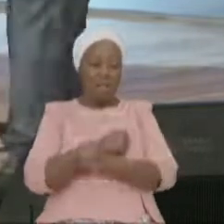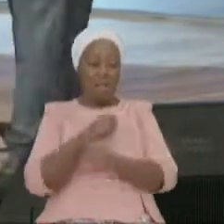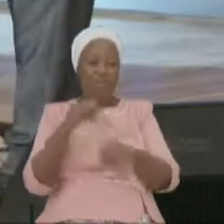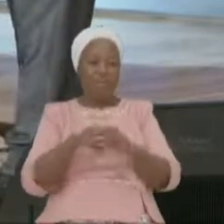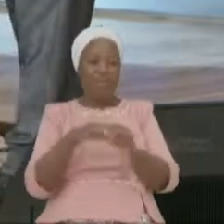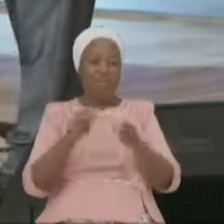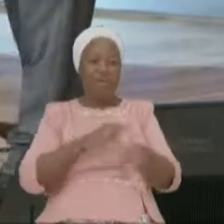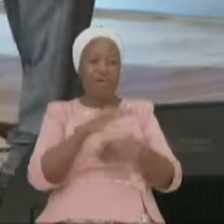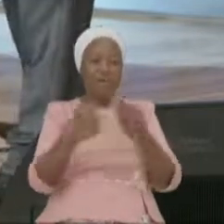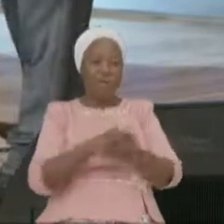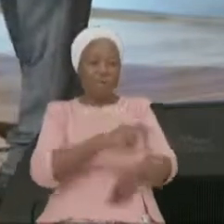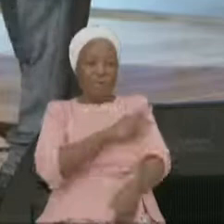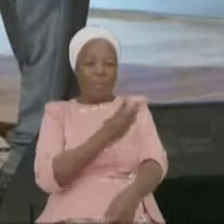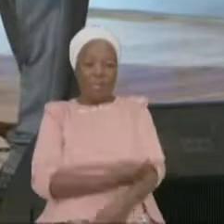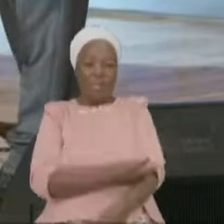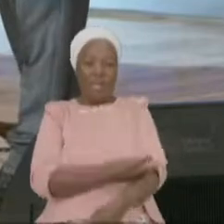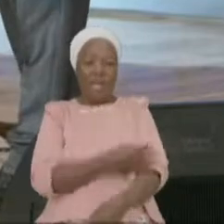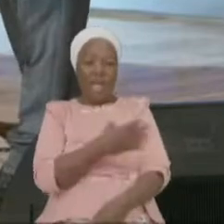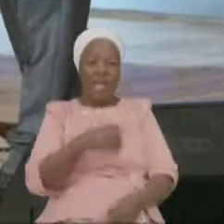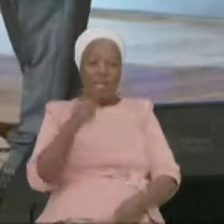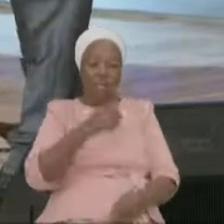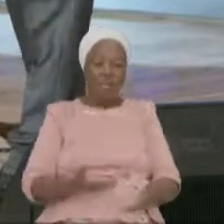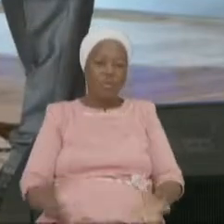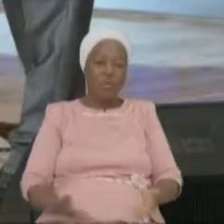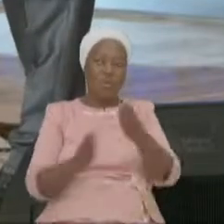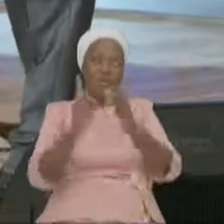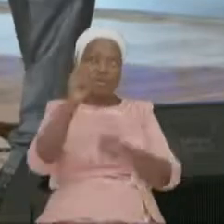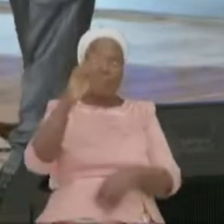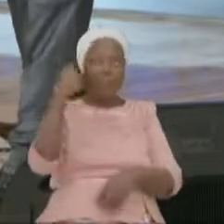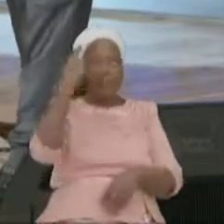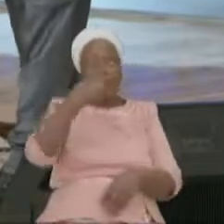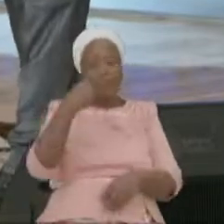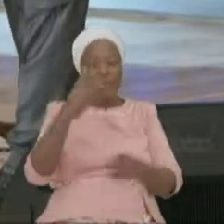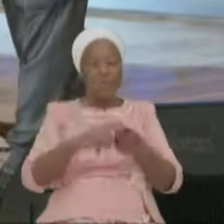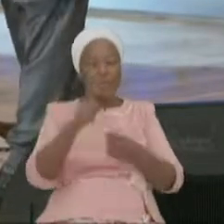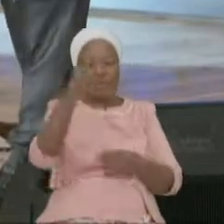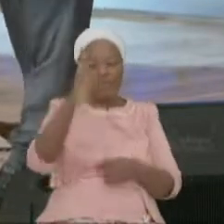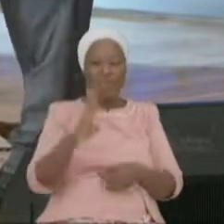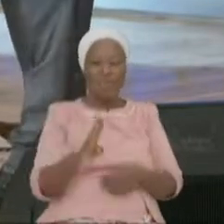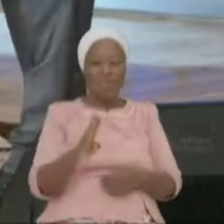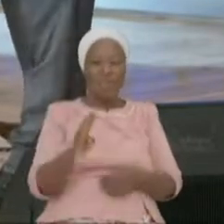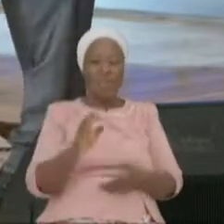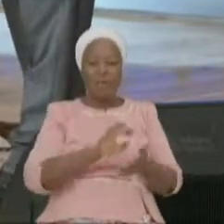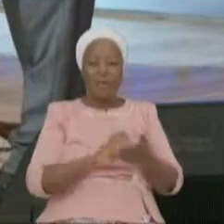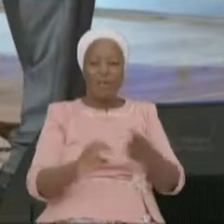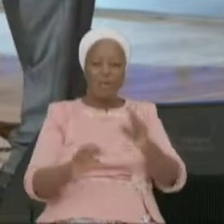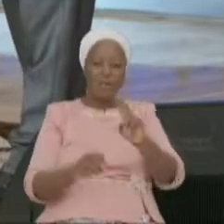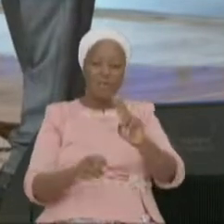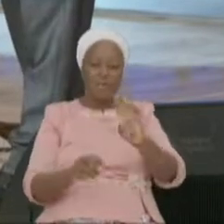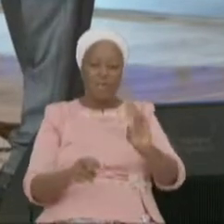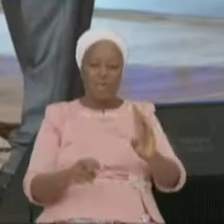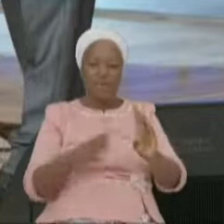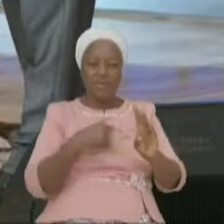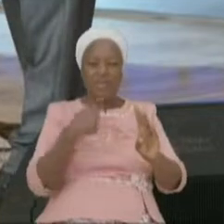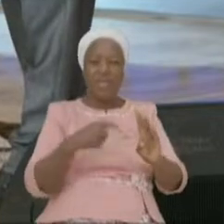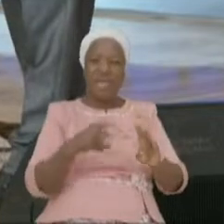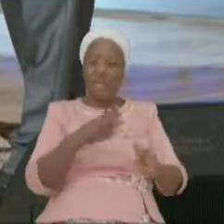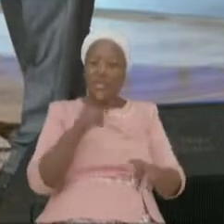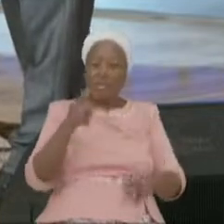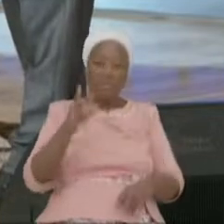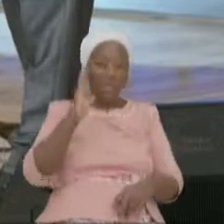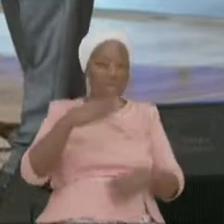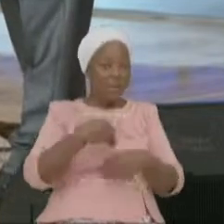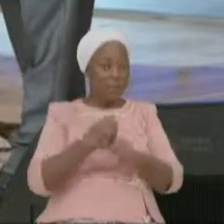shall lift up thy face unto God. 27, it says, thou shalt make